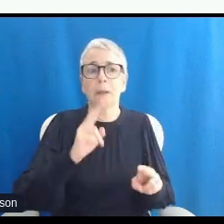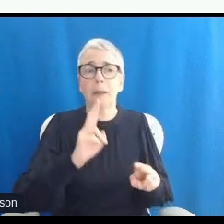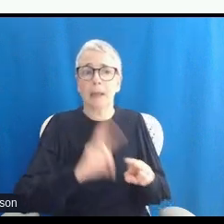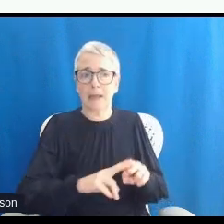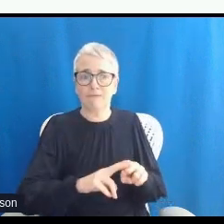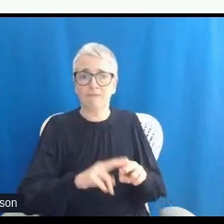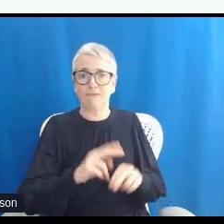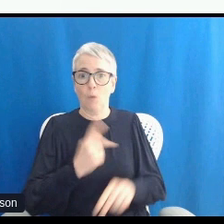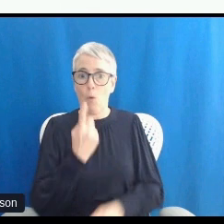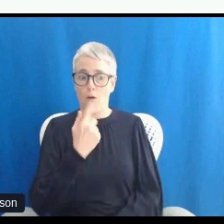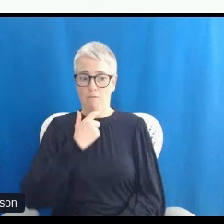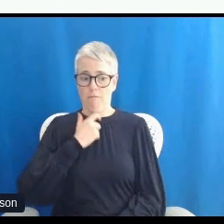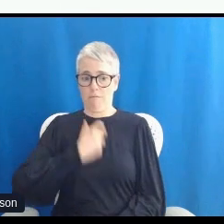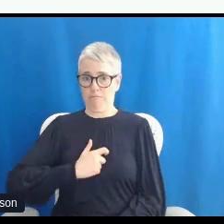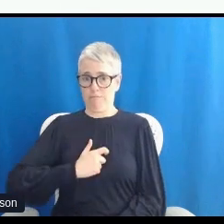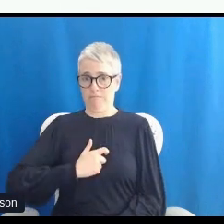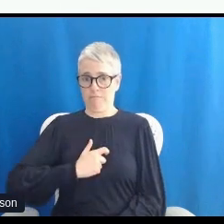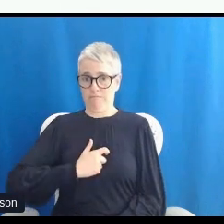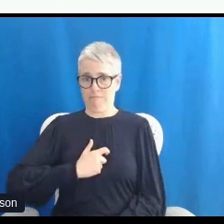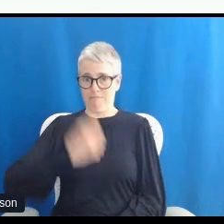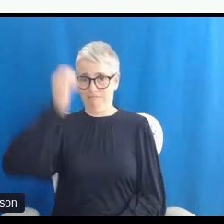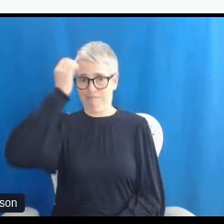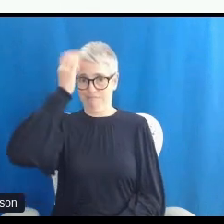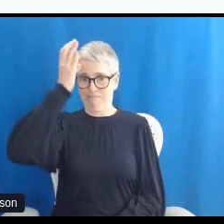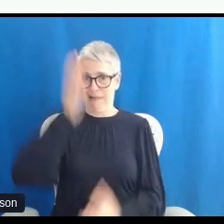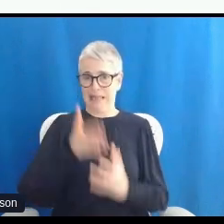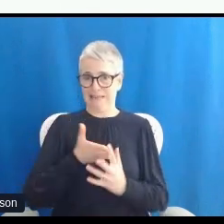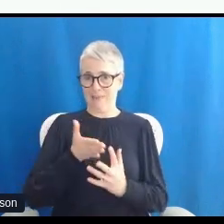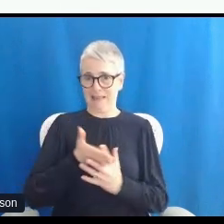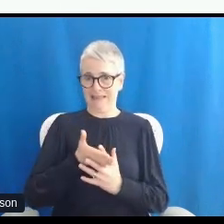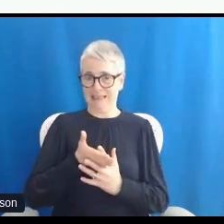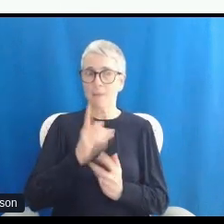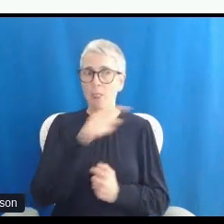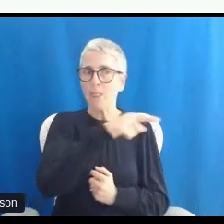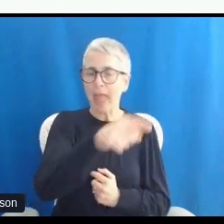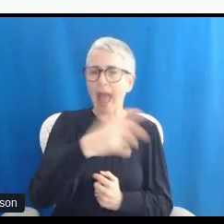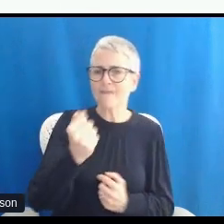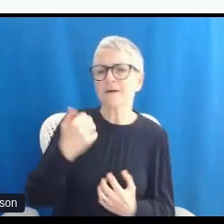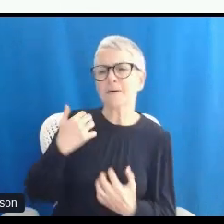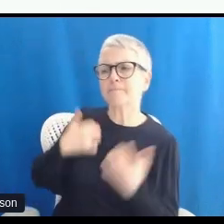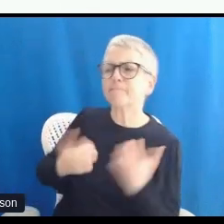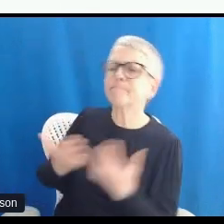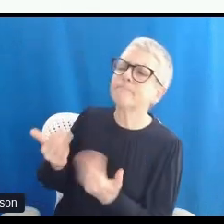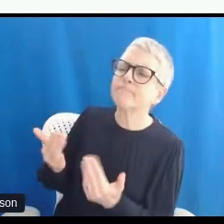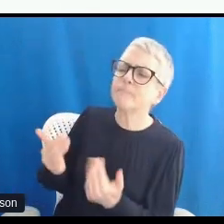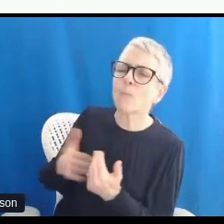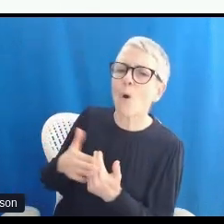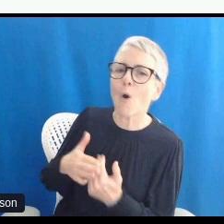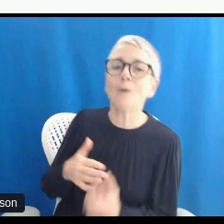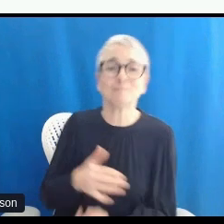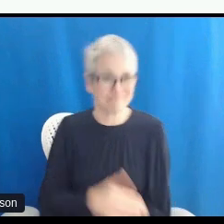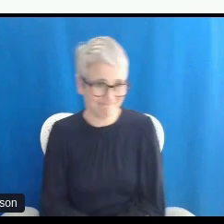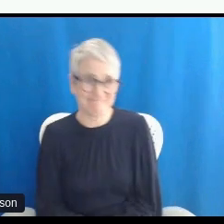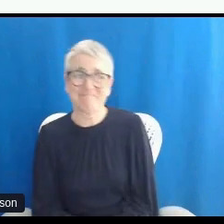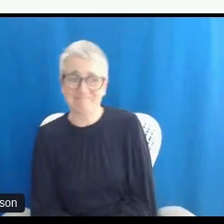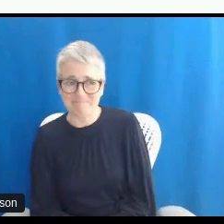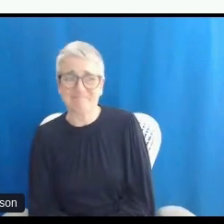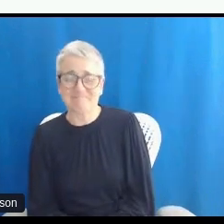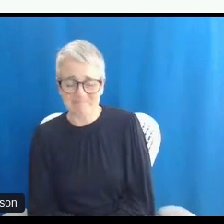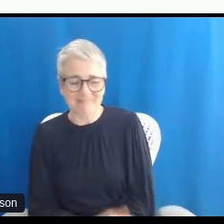be inclusive? That's a very good question, Chamandeep. And it's not an easy question